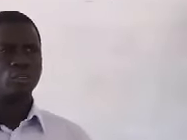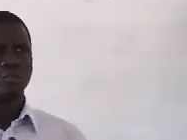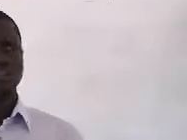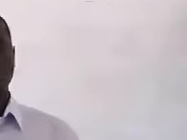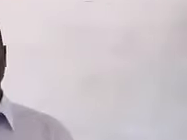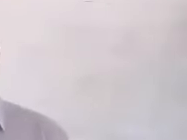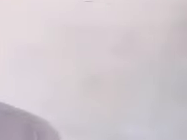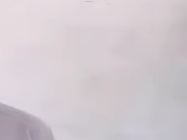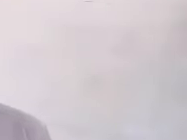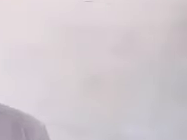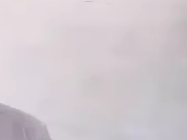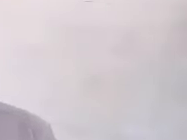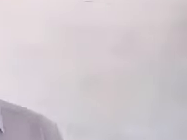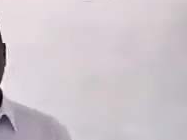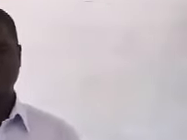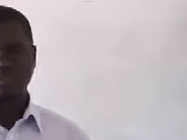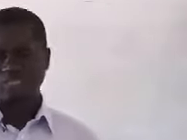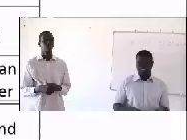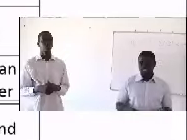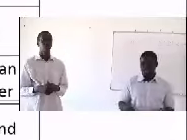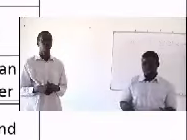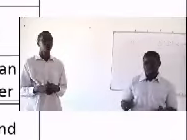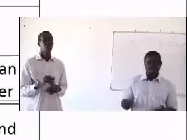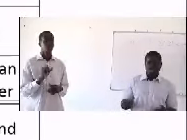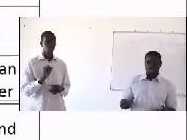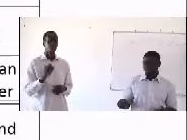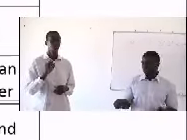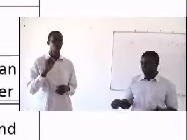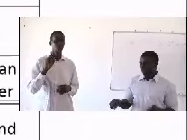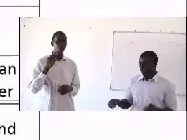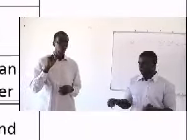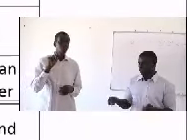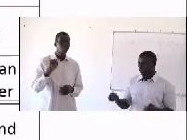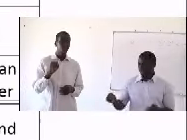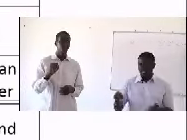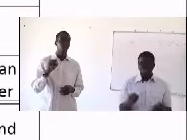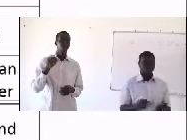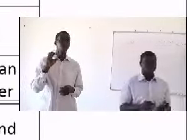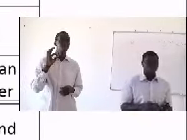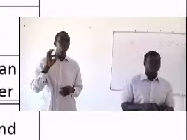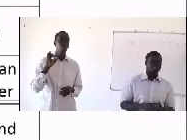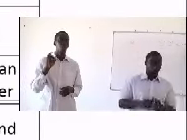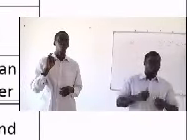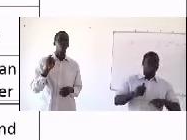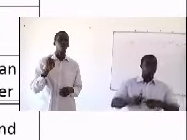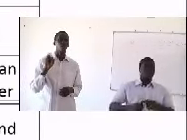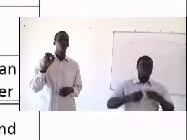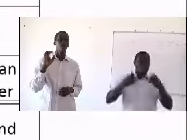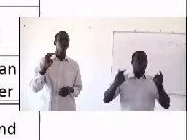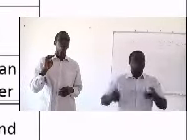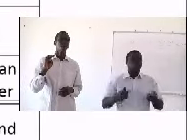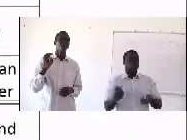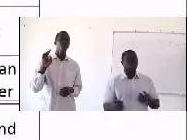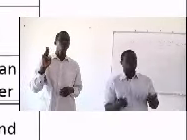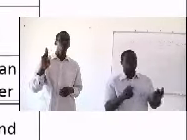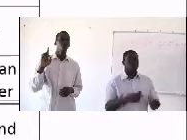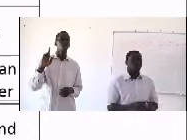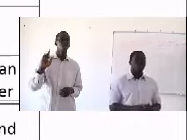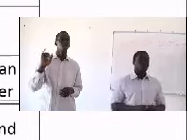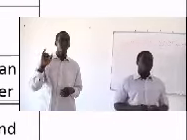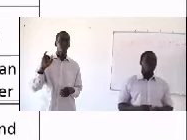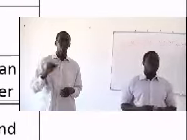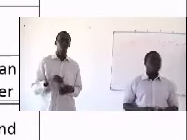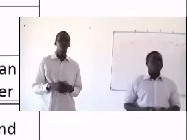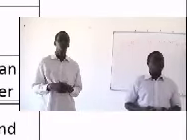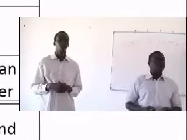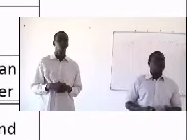or it does not depend on the stimulus. Like, for instance, if something happened, so you have to respond to the environment of it before